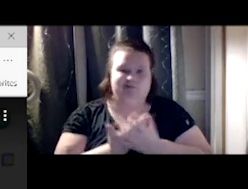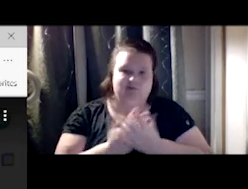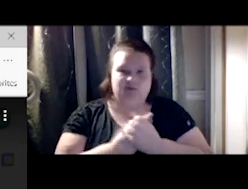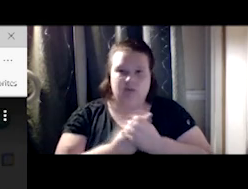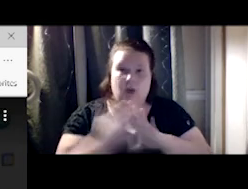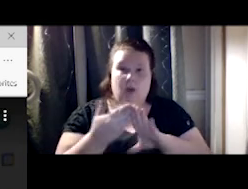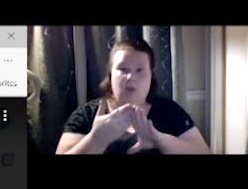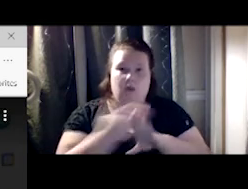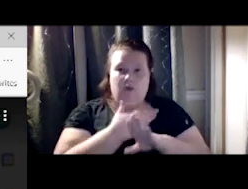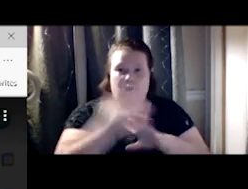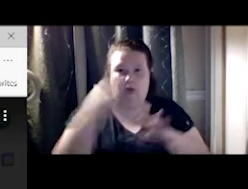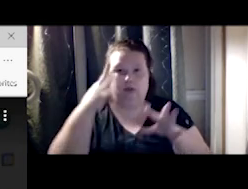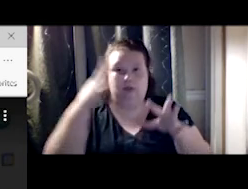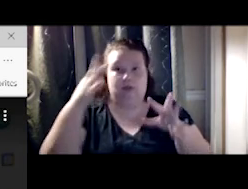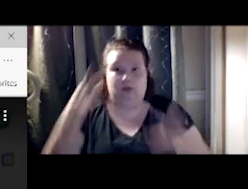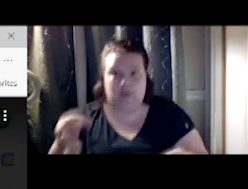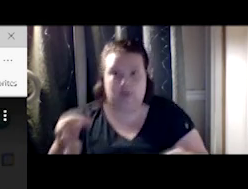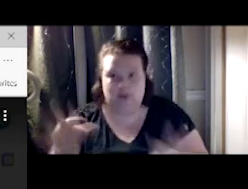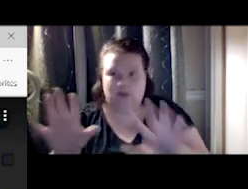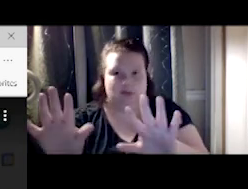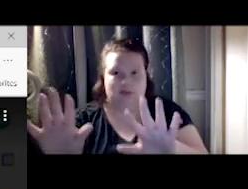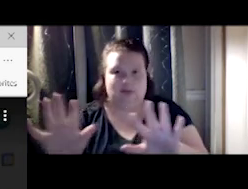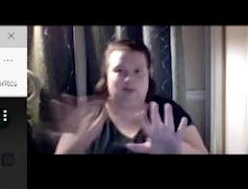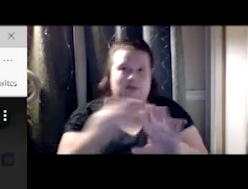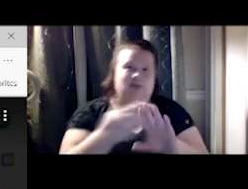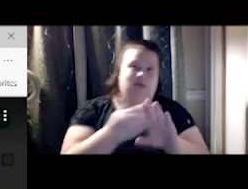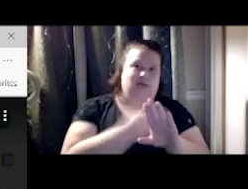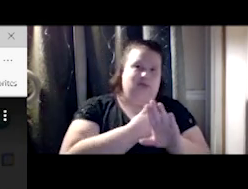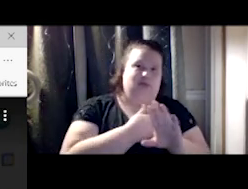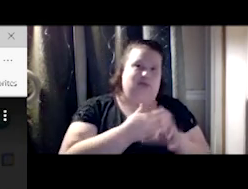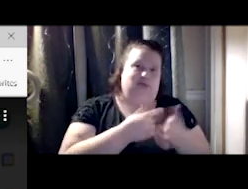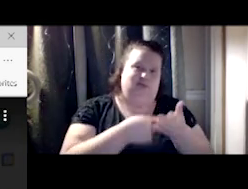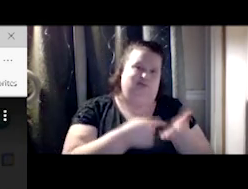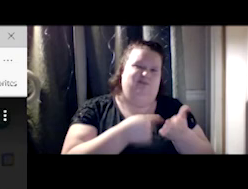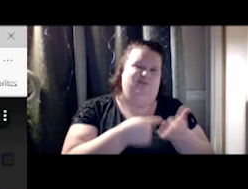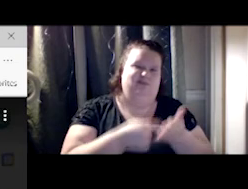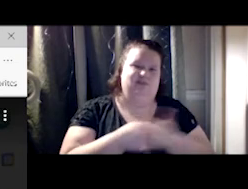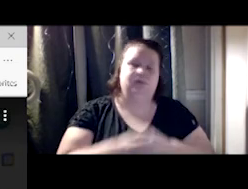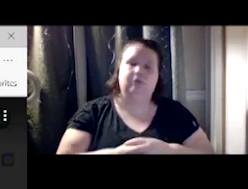before a decision could be made.